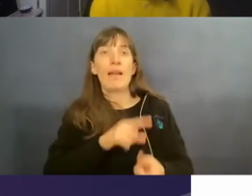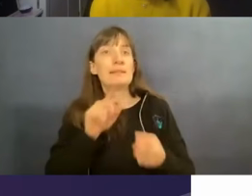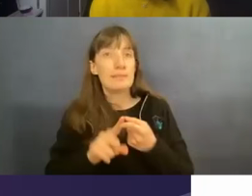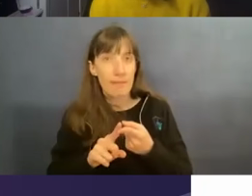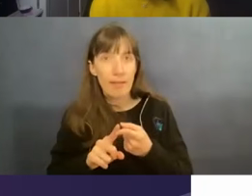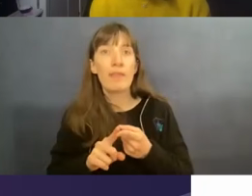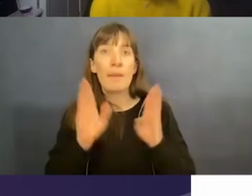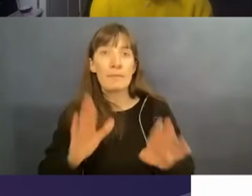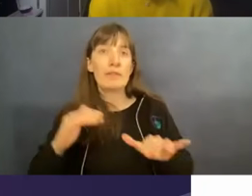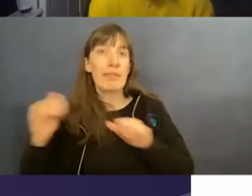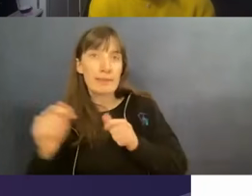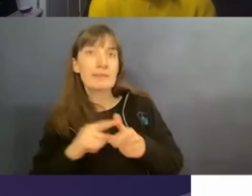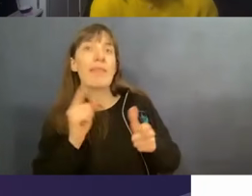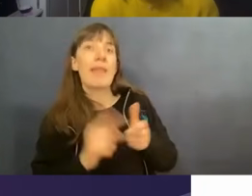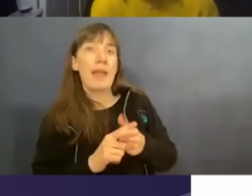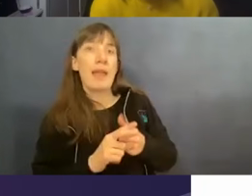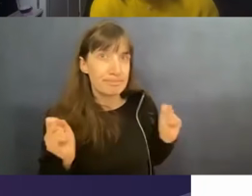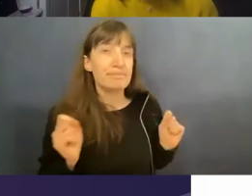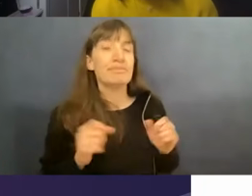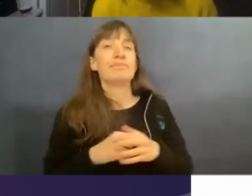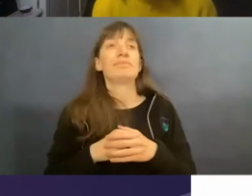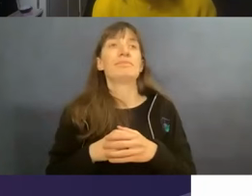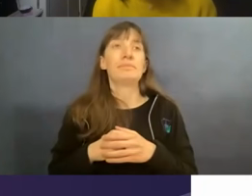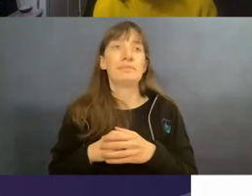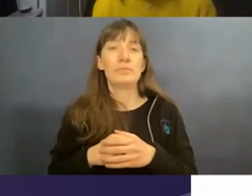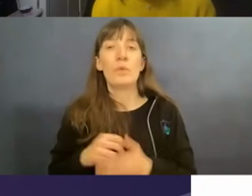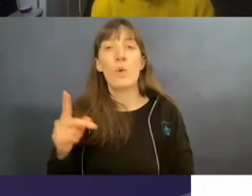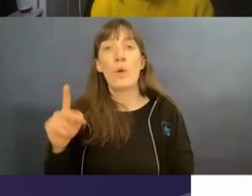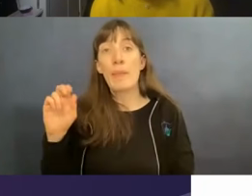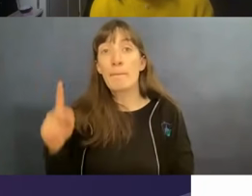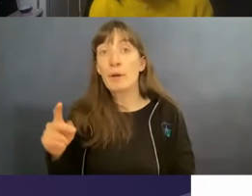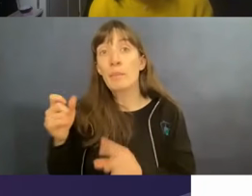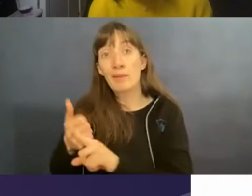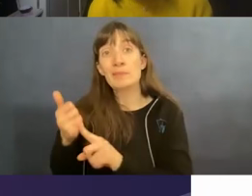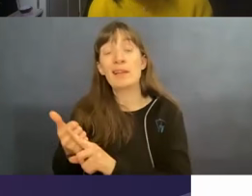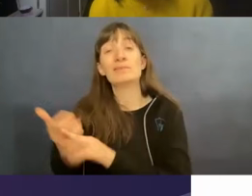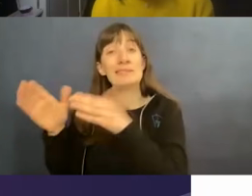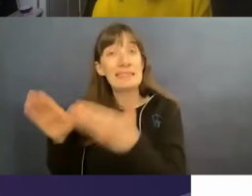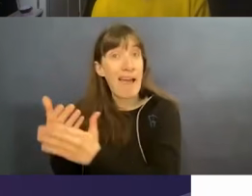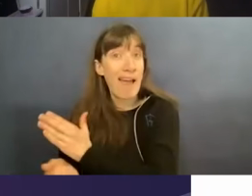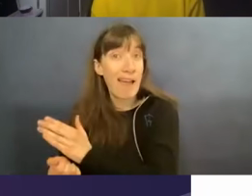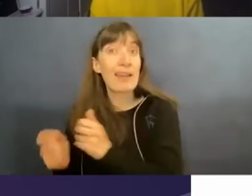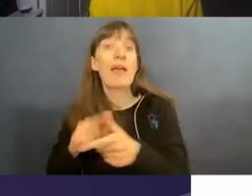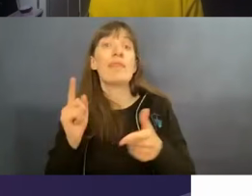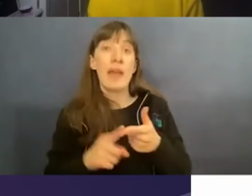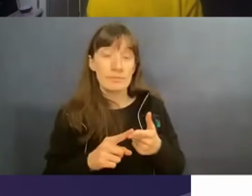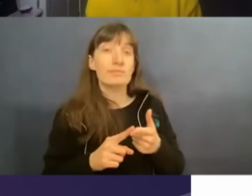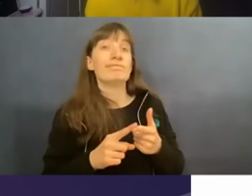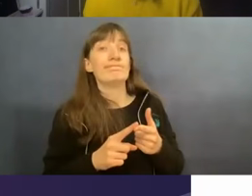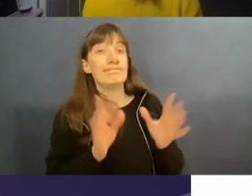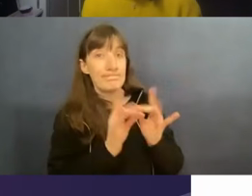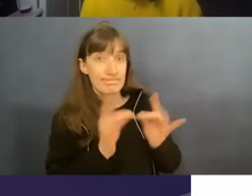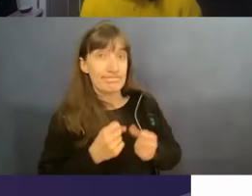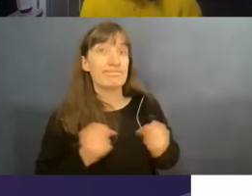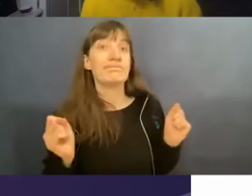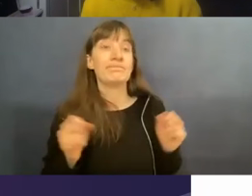circumstance happens. It could even be when the perpetrator has passed away. That's something we've heard a lot as well too. And then